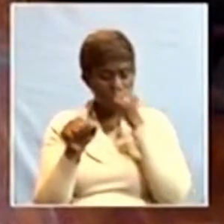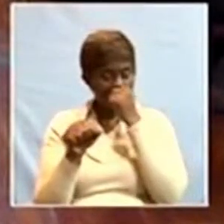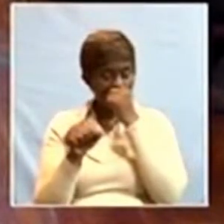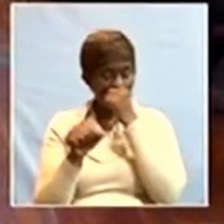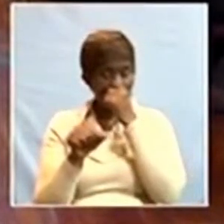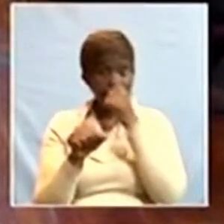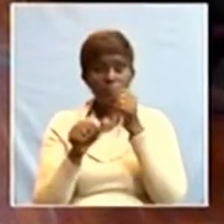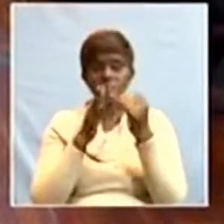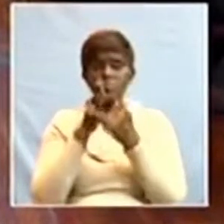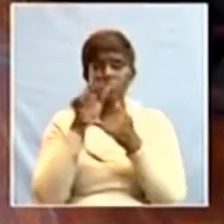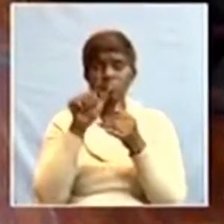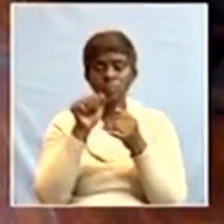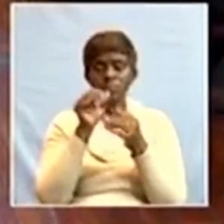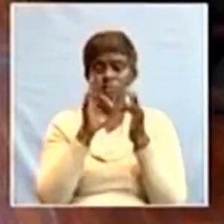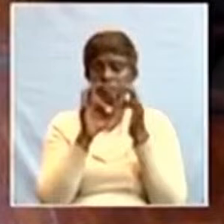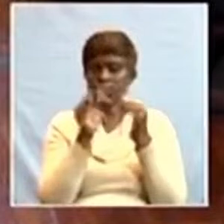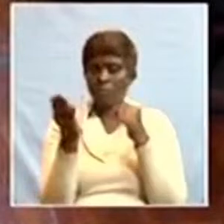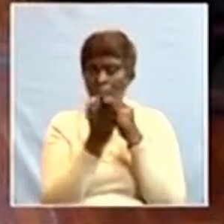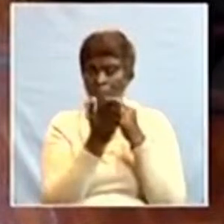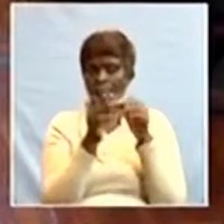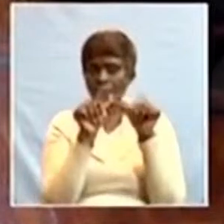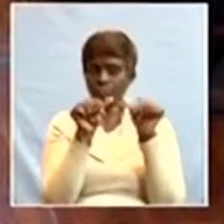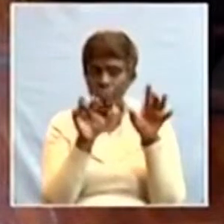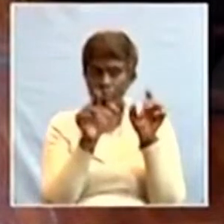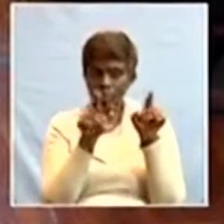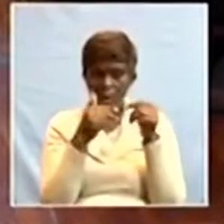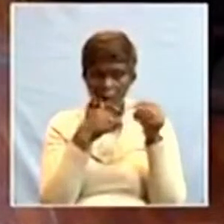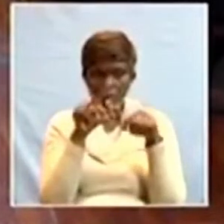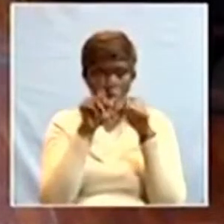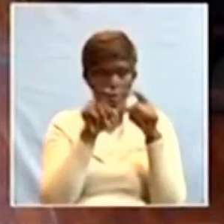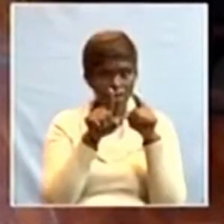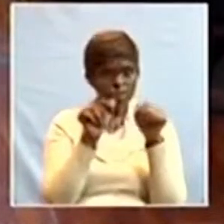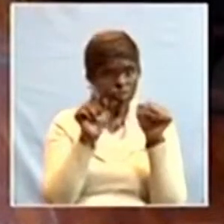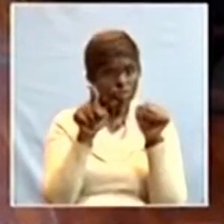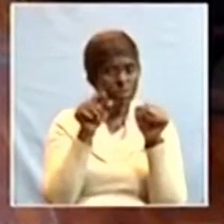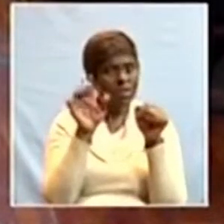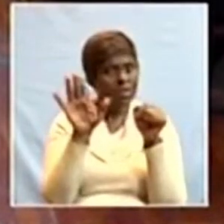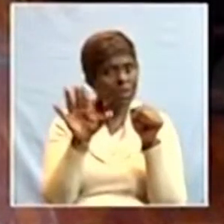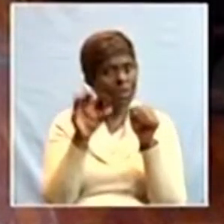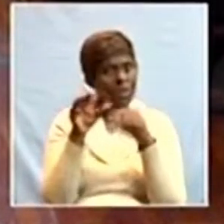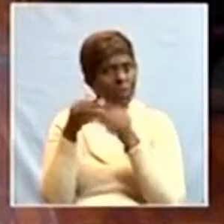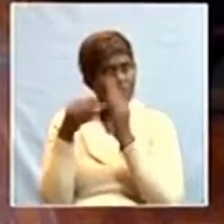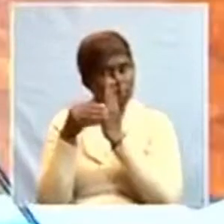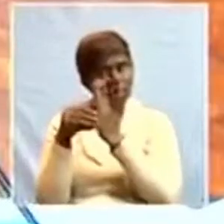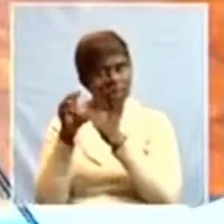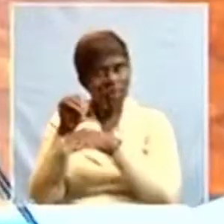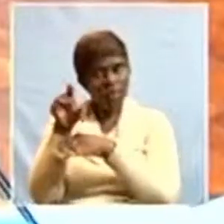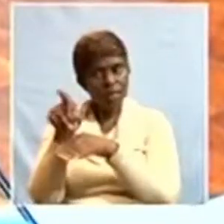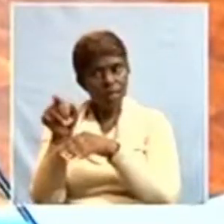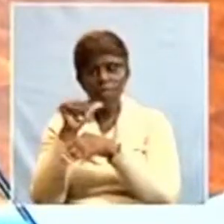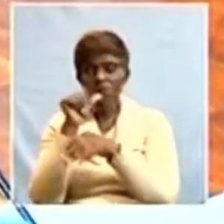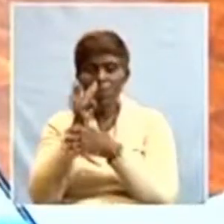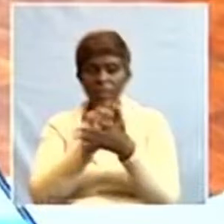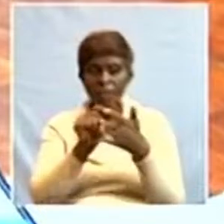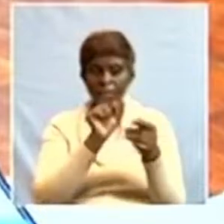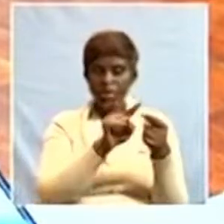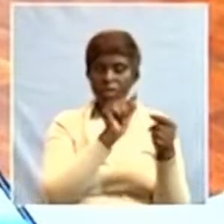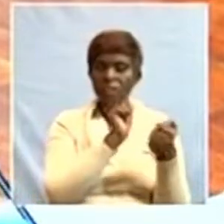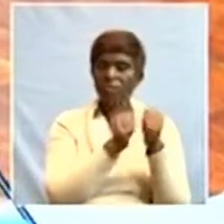Engineer, through the PS, if the auditors came up with a question, were you there to guide them? Because they are not going to write this